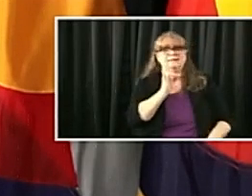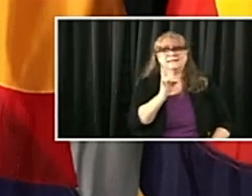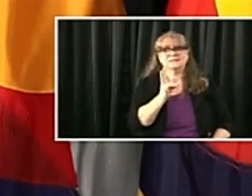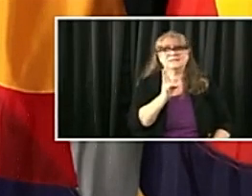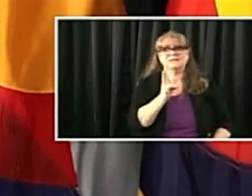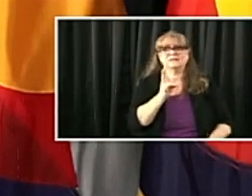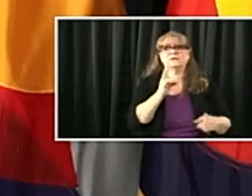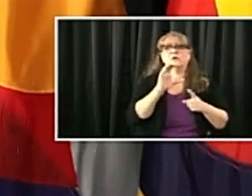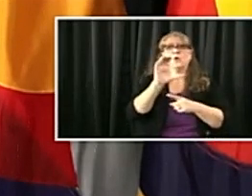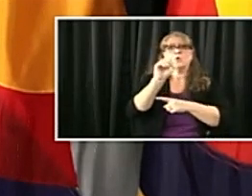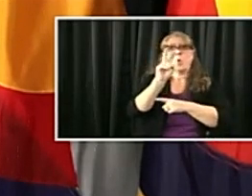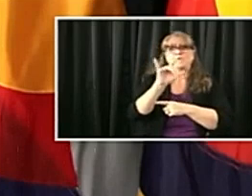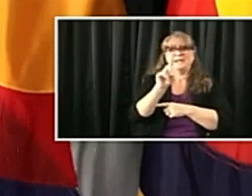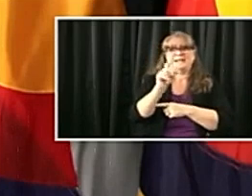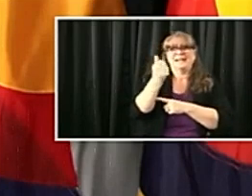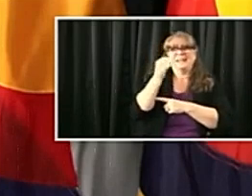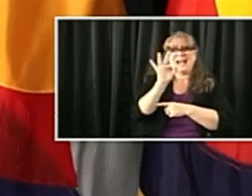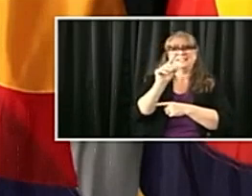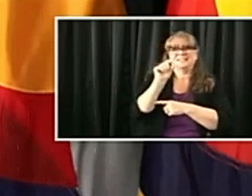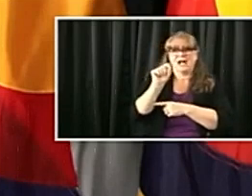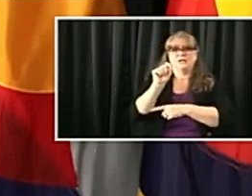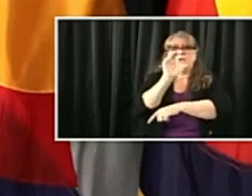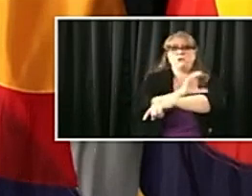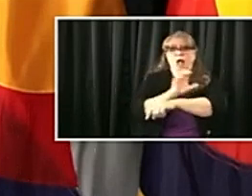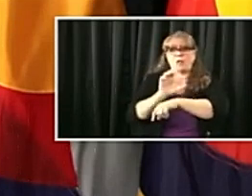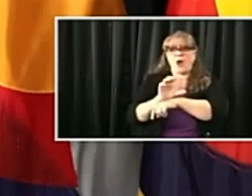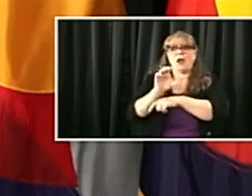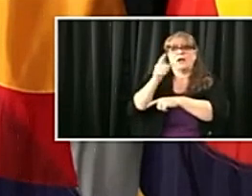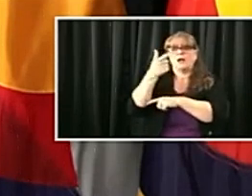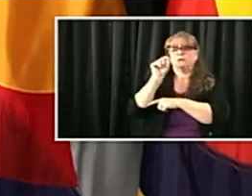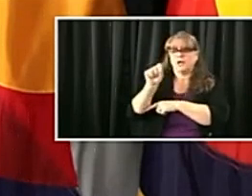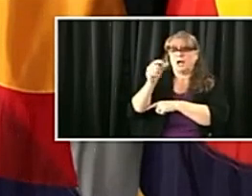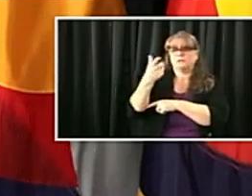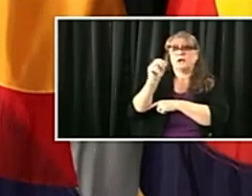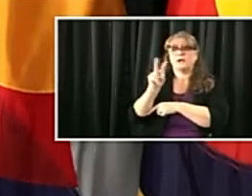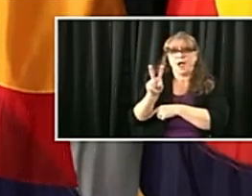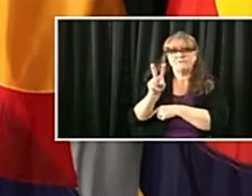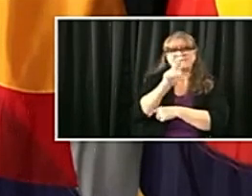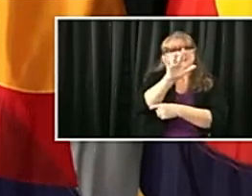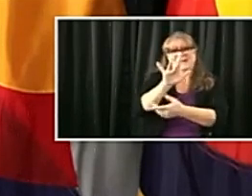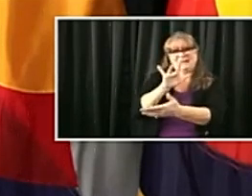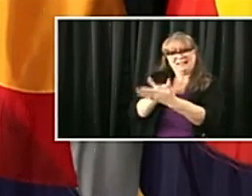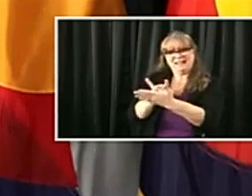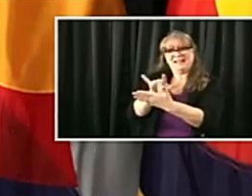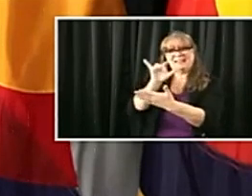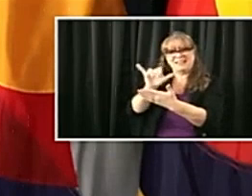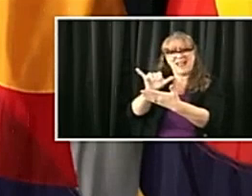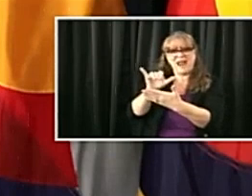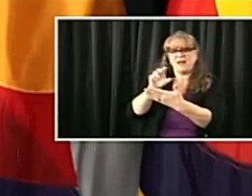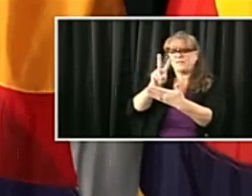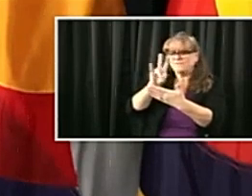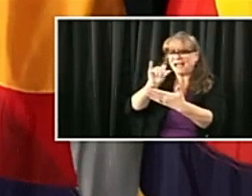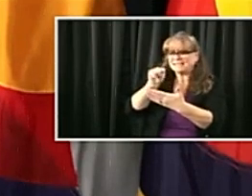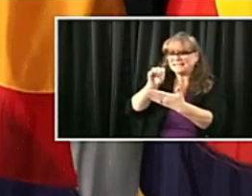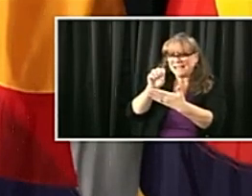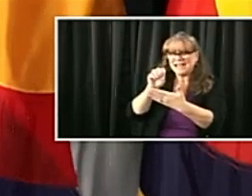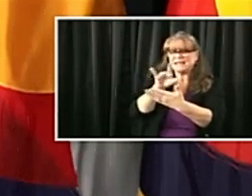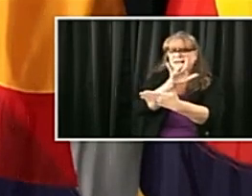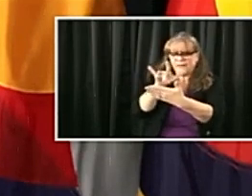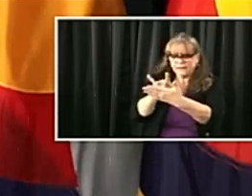covid19.colorado.gov and click on information for vaccine providers. And then you can schedule an appointment, set one up, sign up on a wait